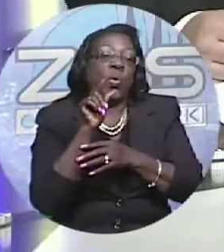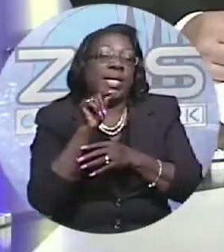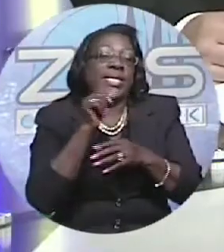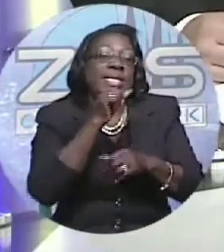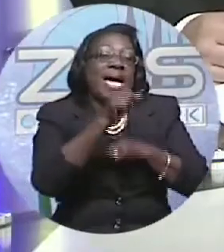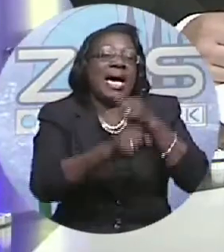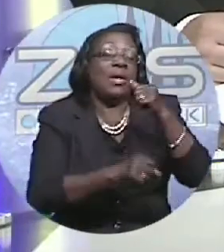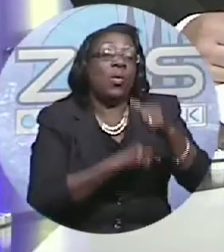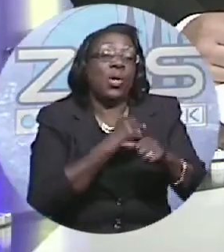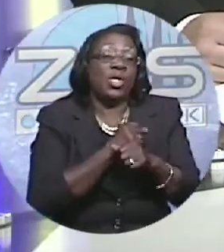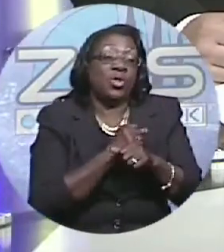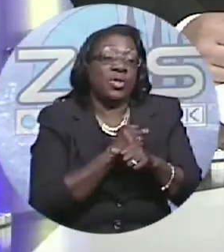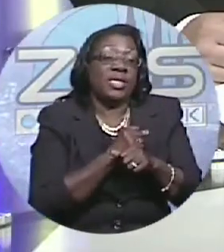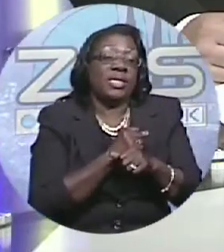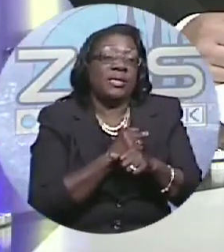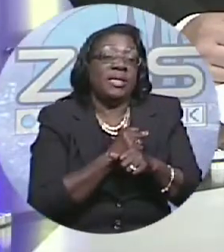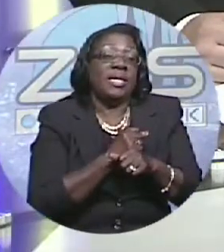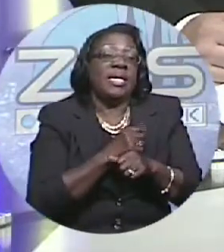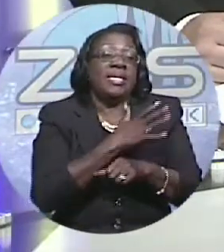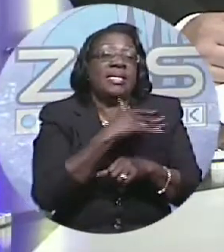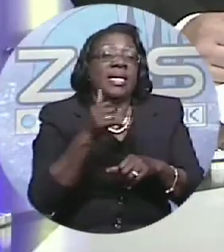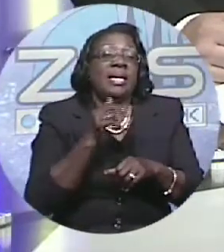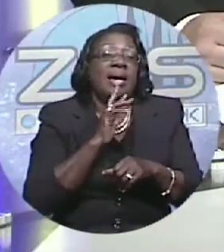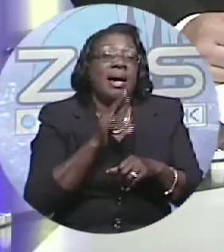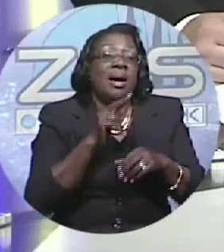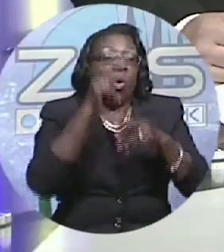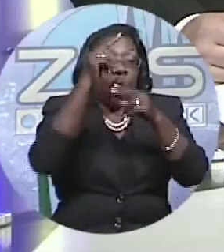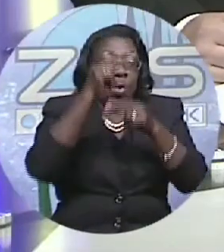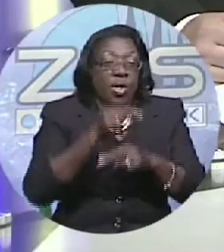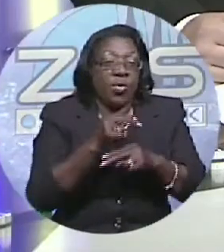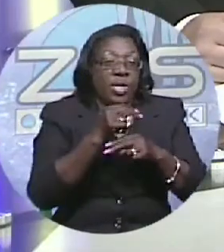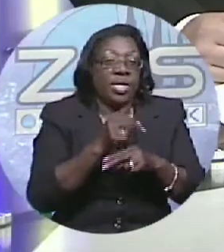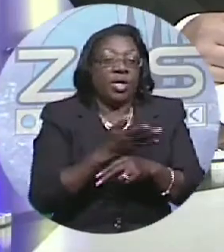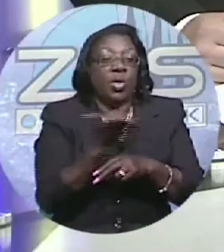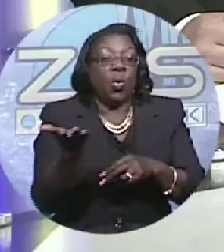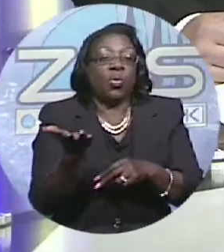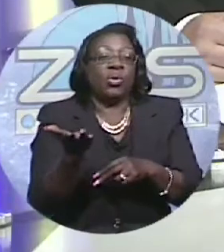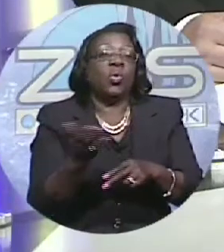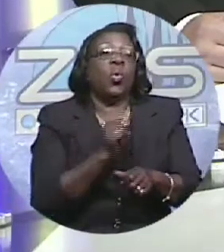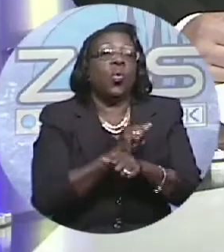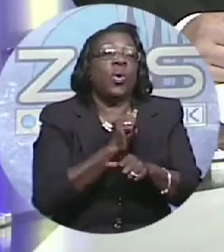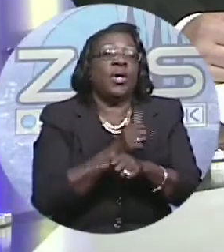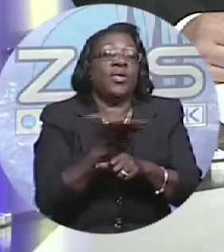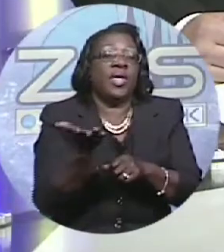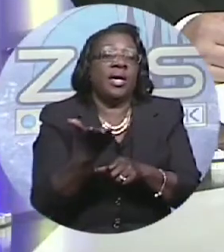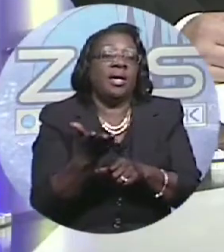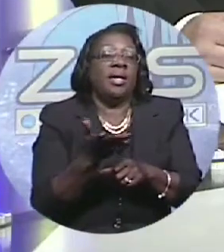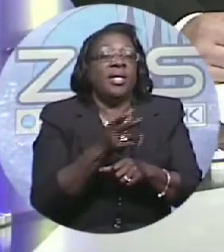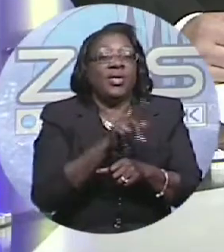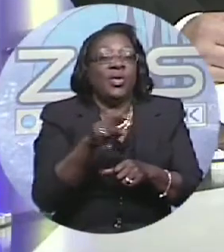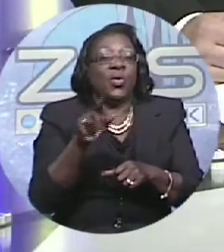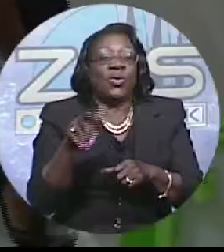anniversary, Clint Watson reports tonight that they honored their employees, some who have been with the resort since it opened.